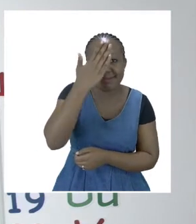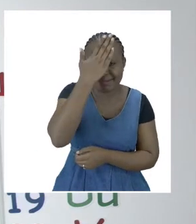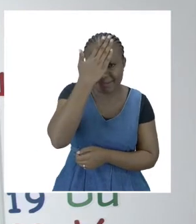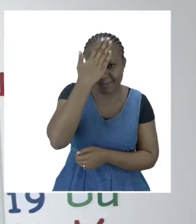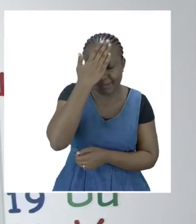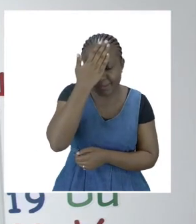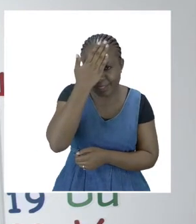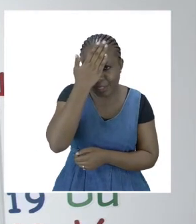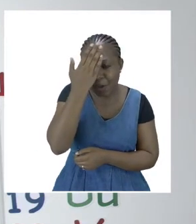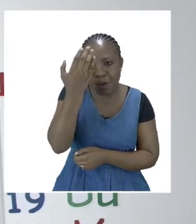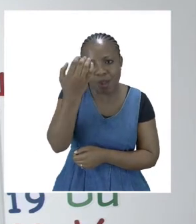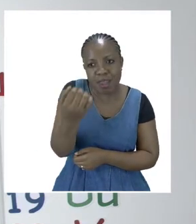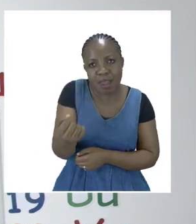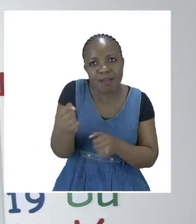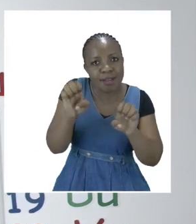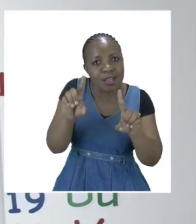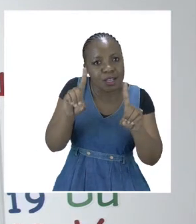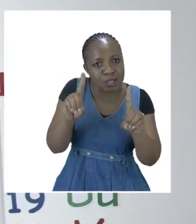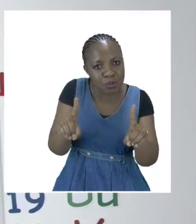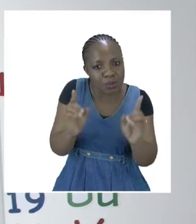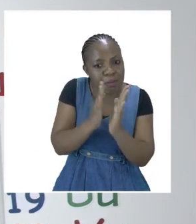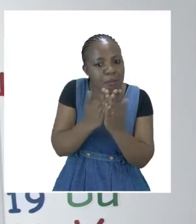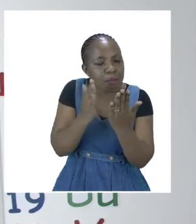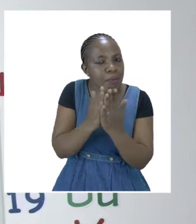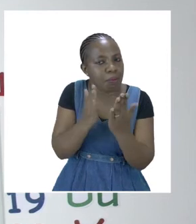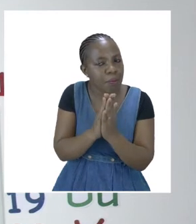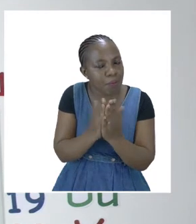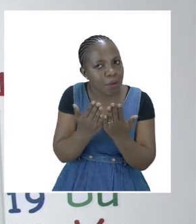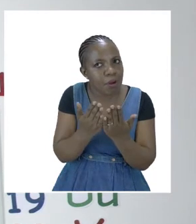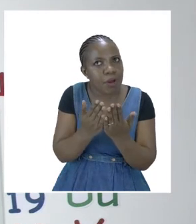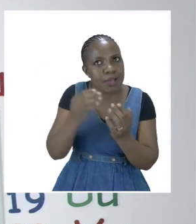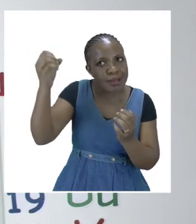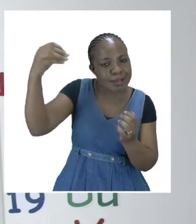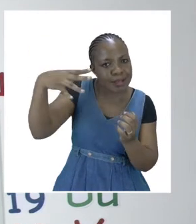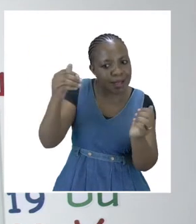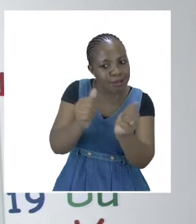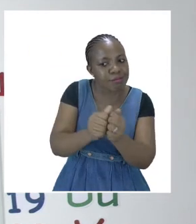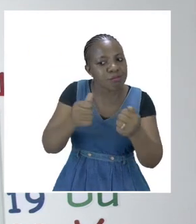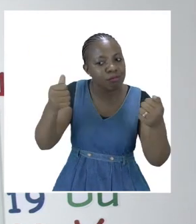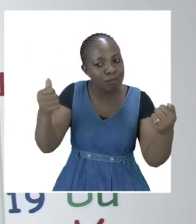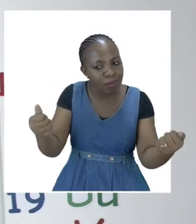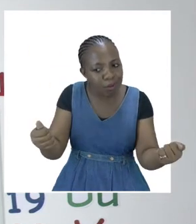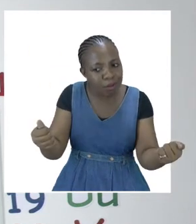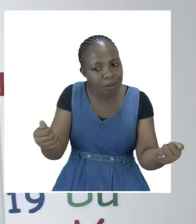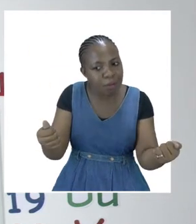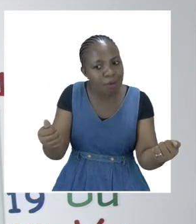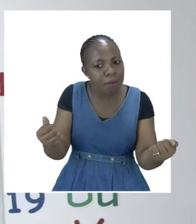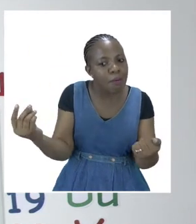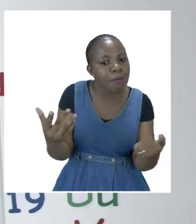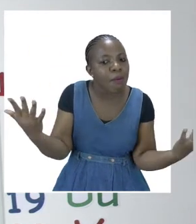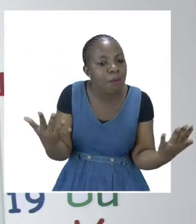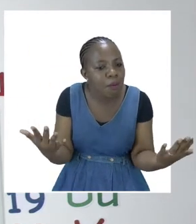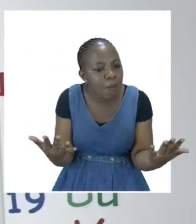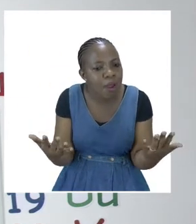booklet in our daily newspaper, street sales, or at your school every Monday